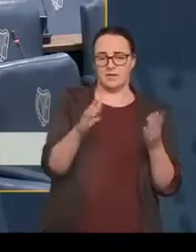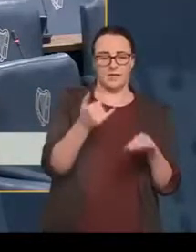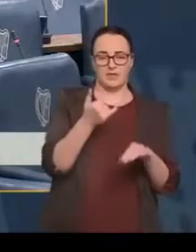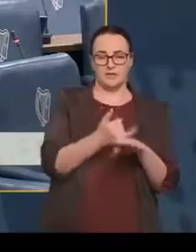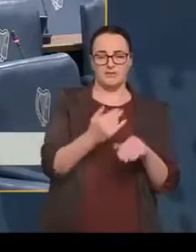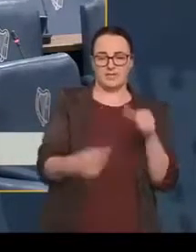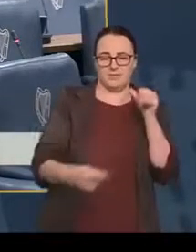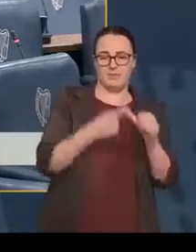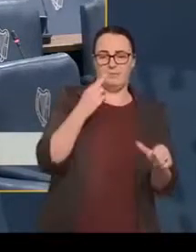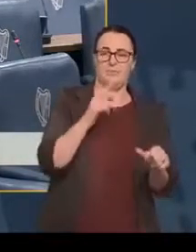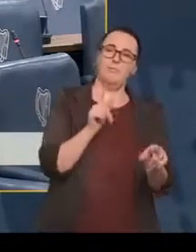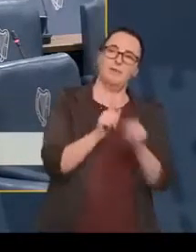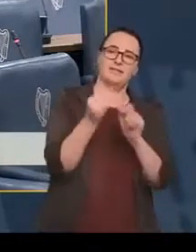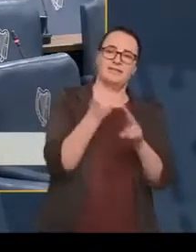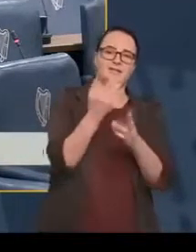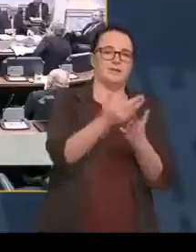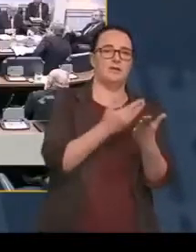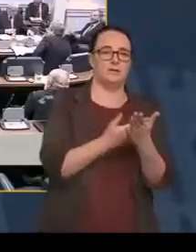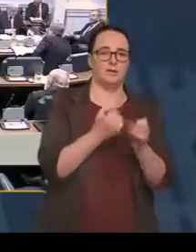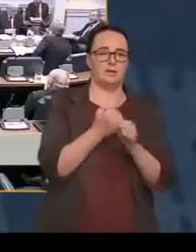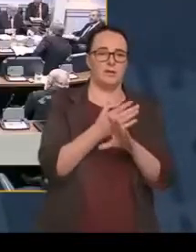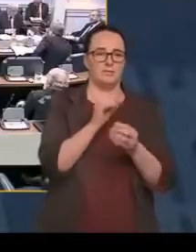ready to be enacted, is what I'm saying.